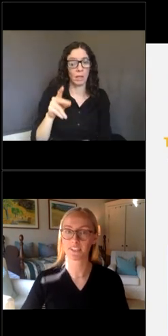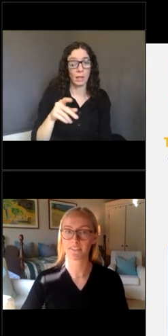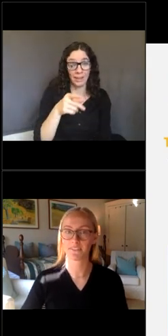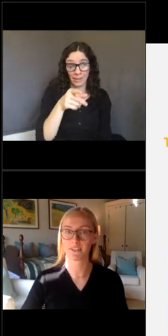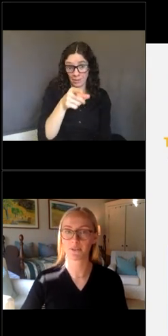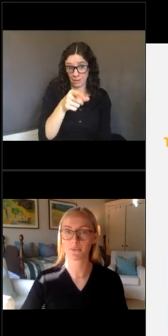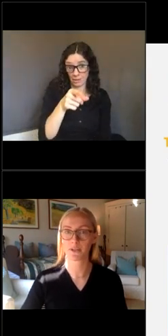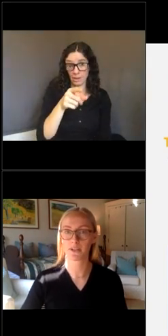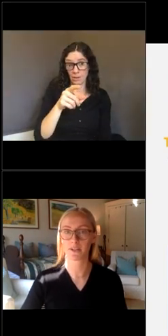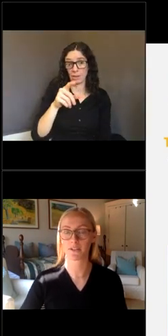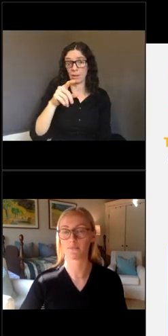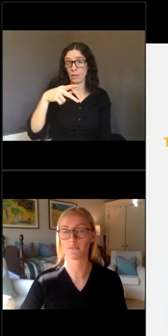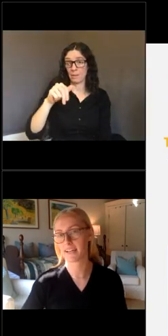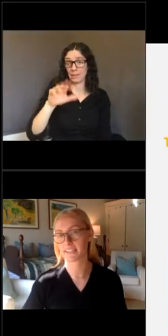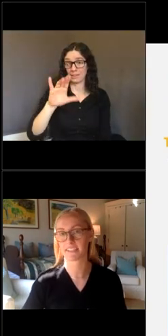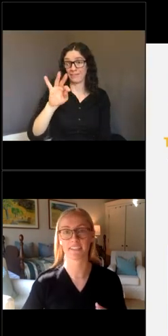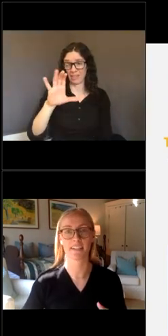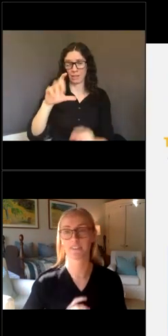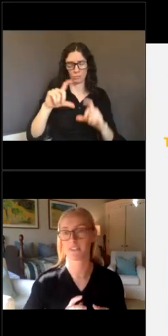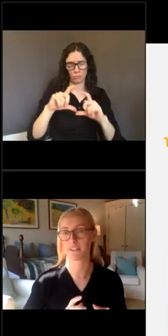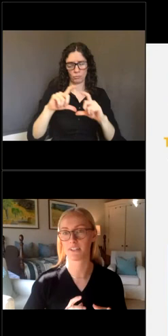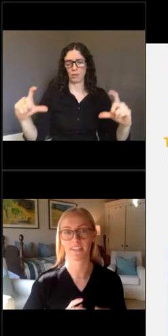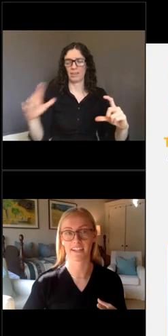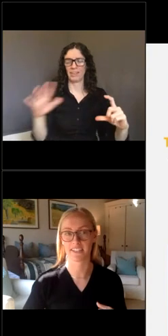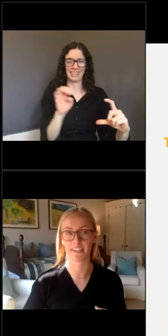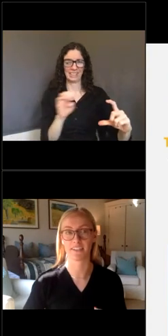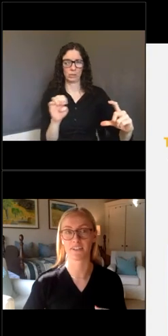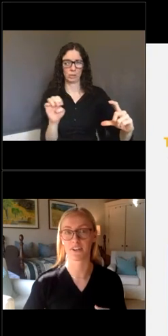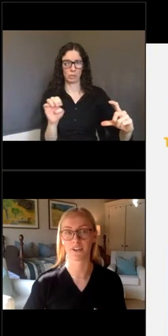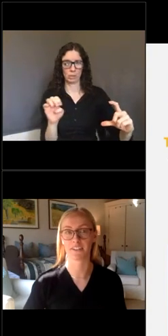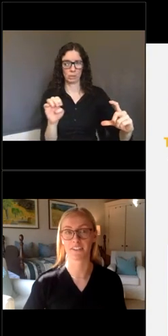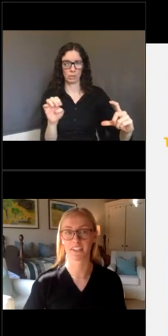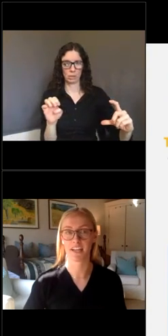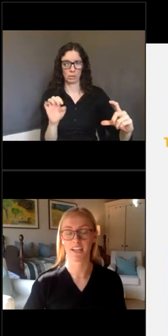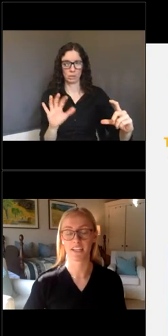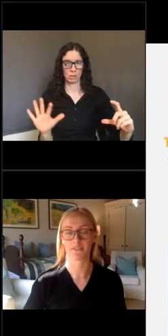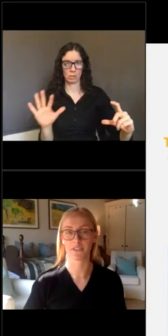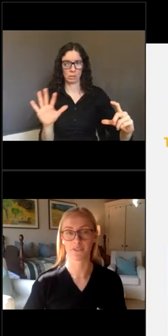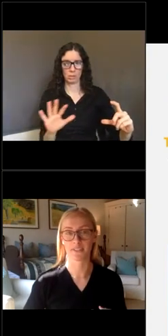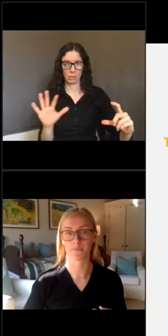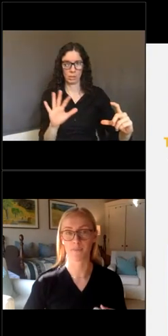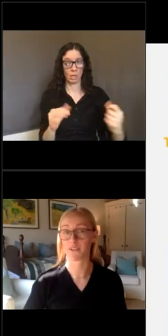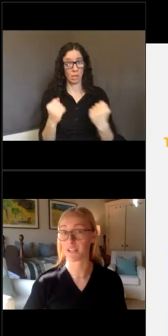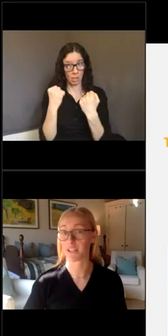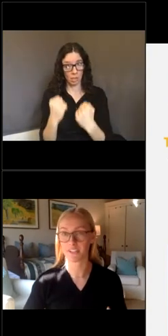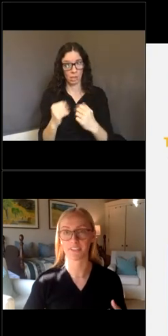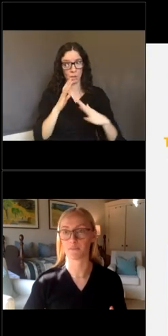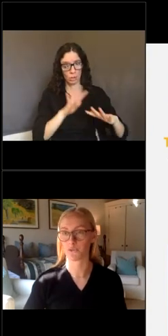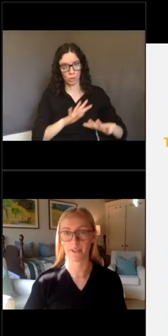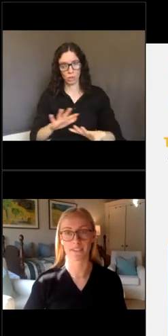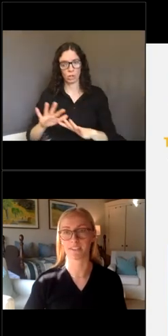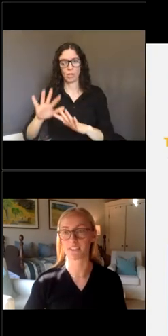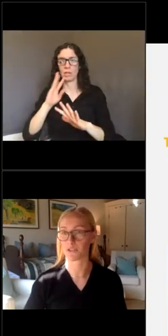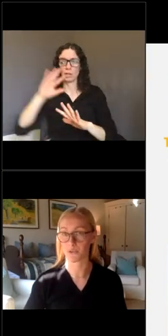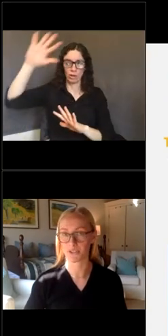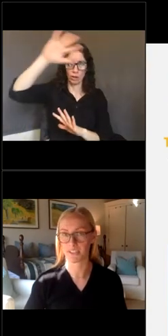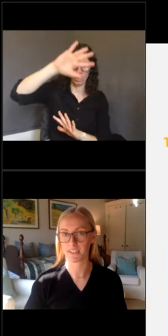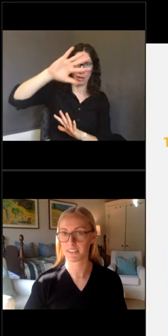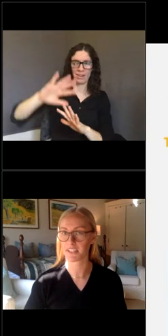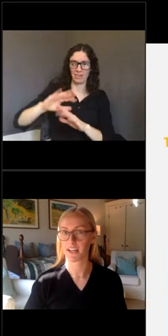Tropical Pacific, where complex and interconnected currents influence migrations and movements